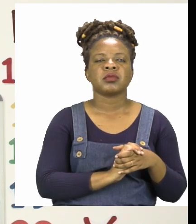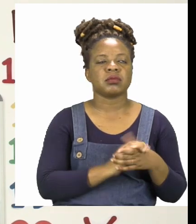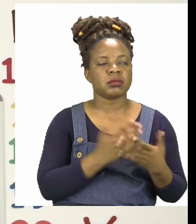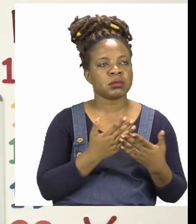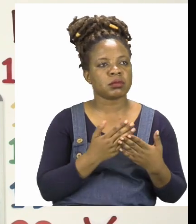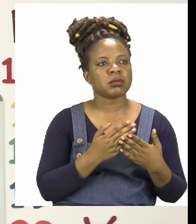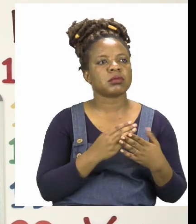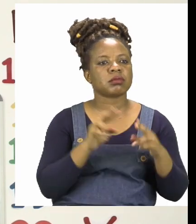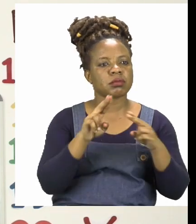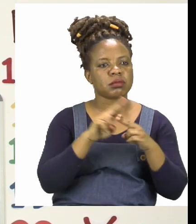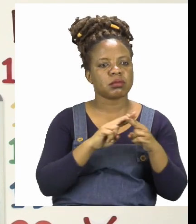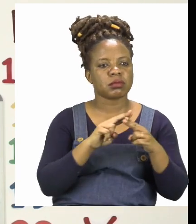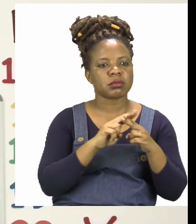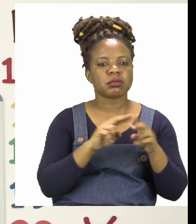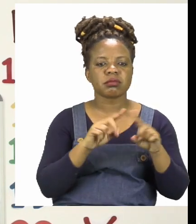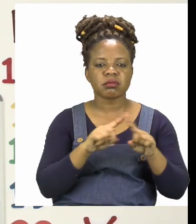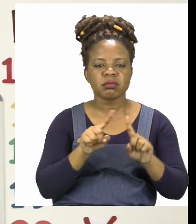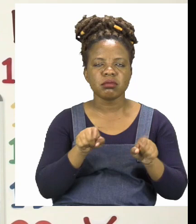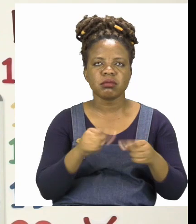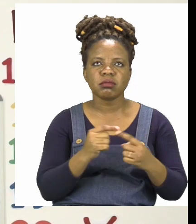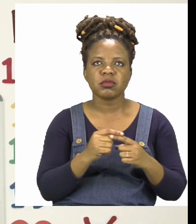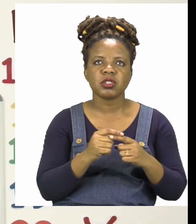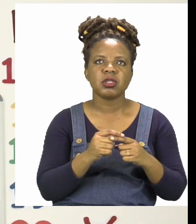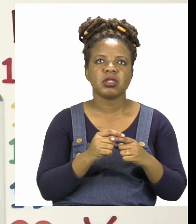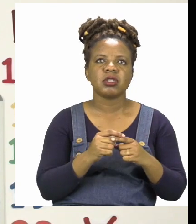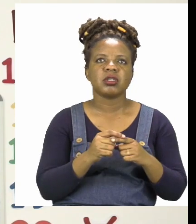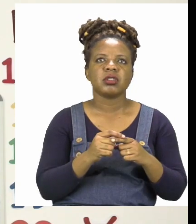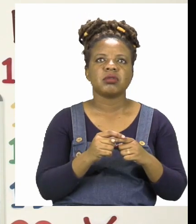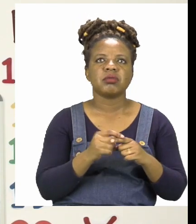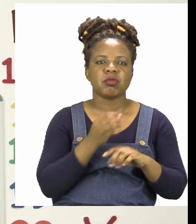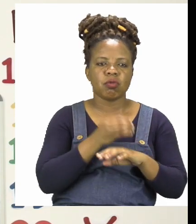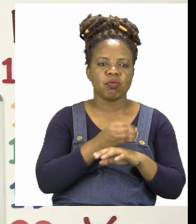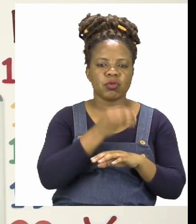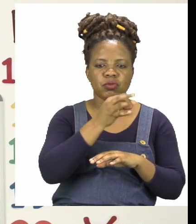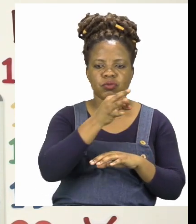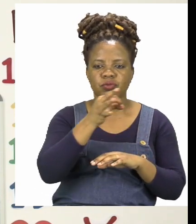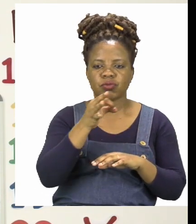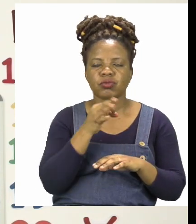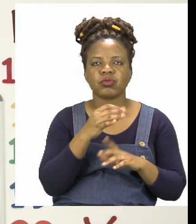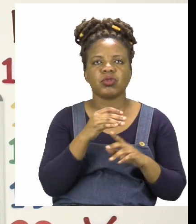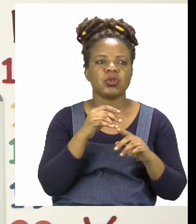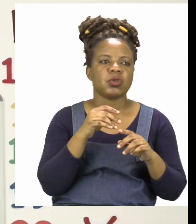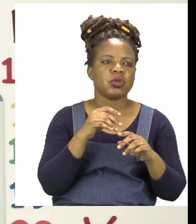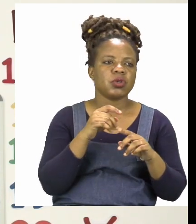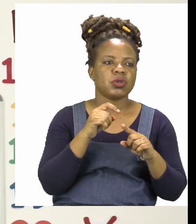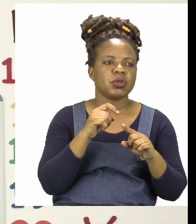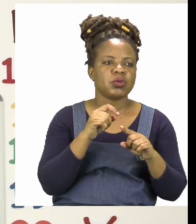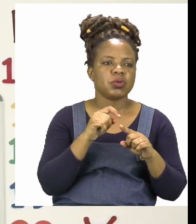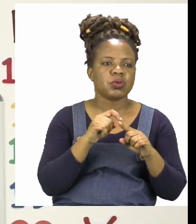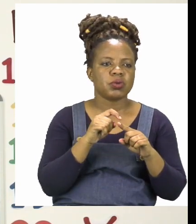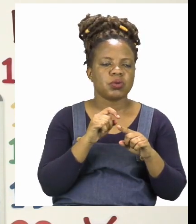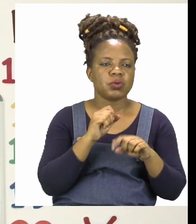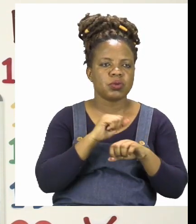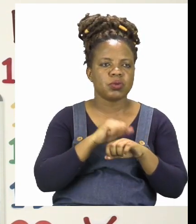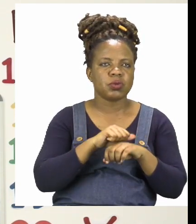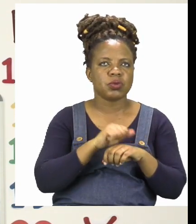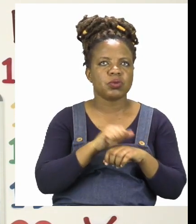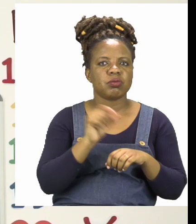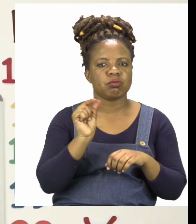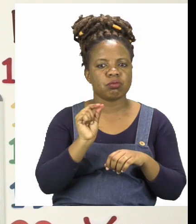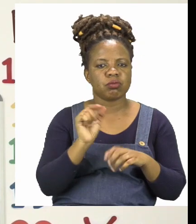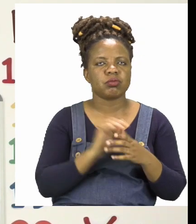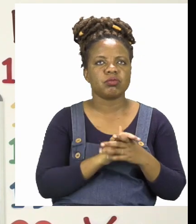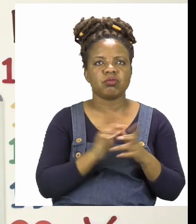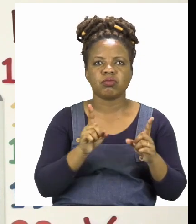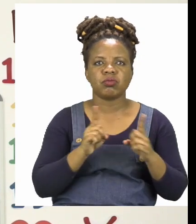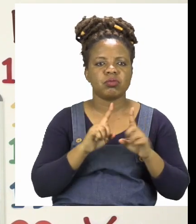or a color or anything that you can use to add or subtract. Just make sure that it is safe to use. So here with my